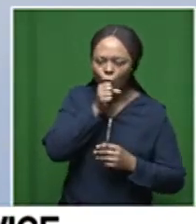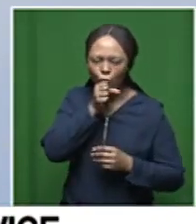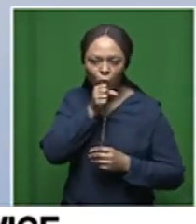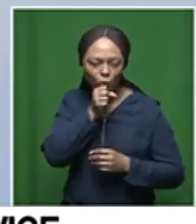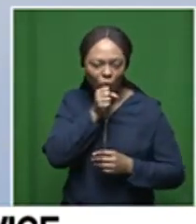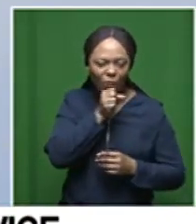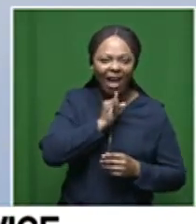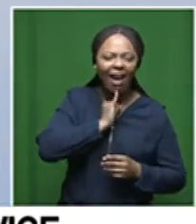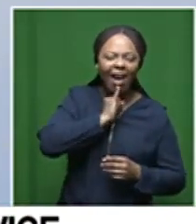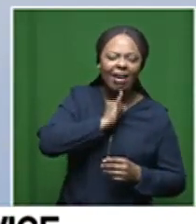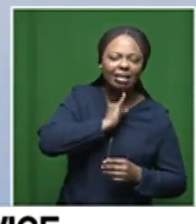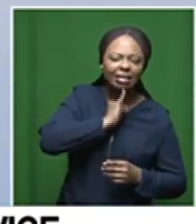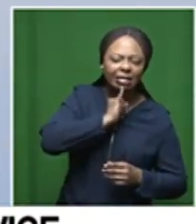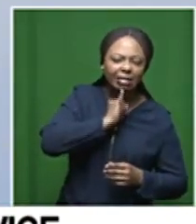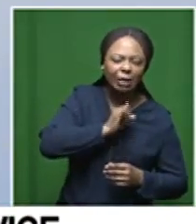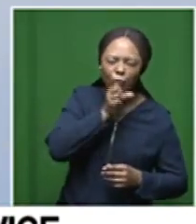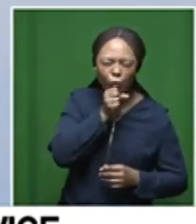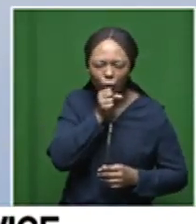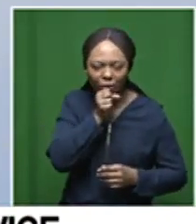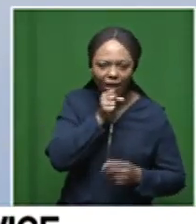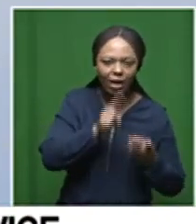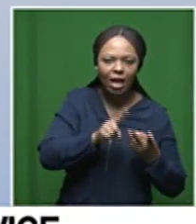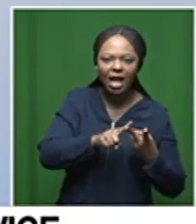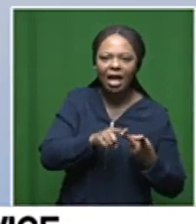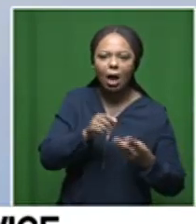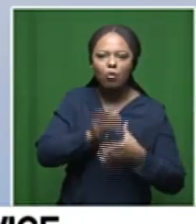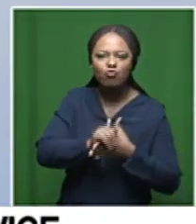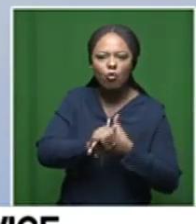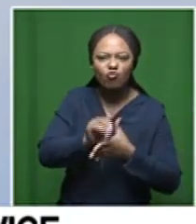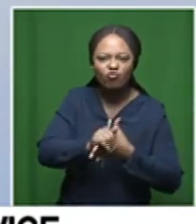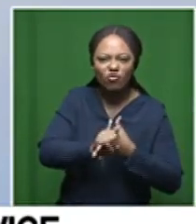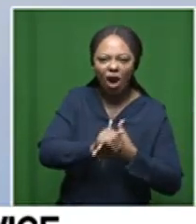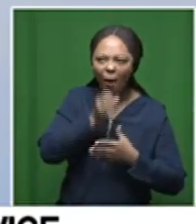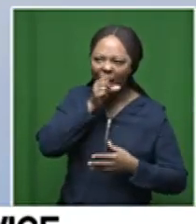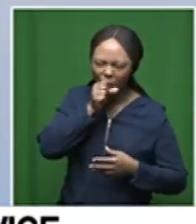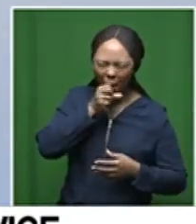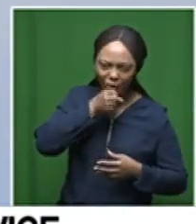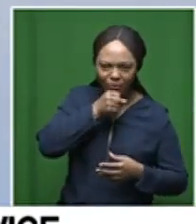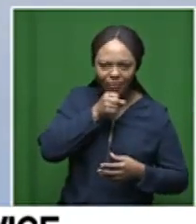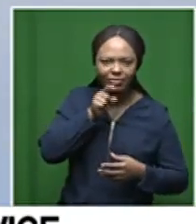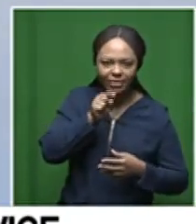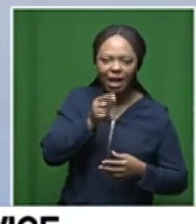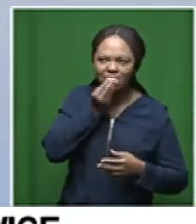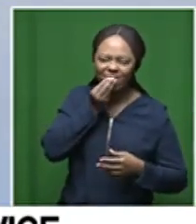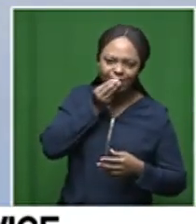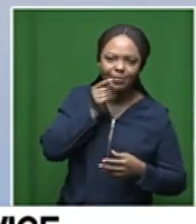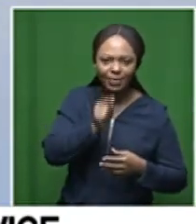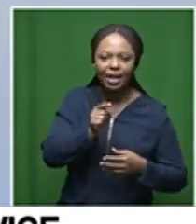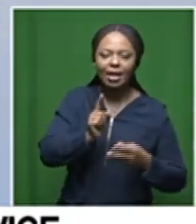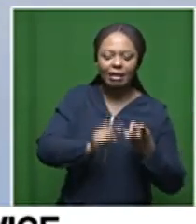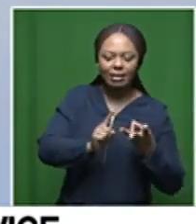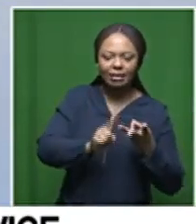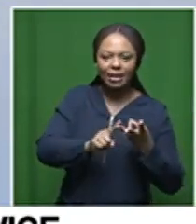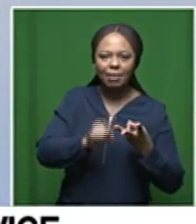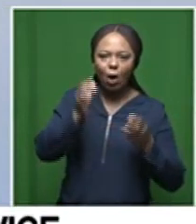get, some people even take soil as one of the, due to the cravings. They might also have a poor